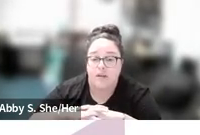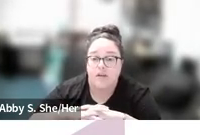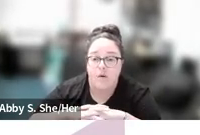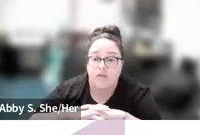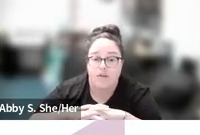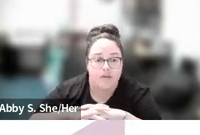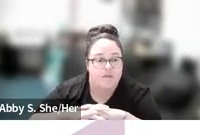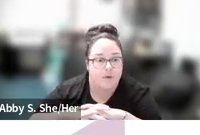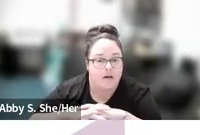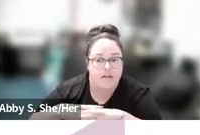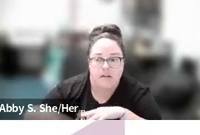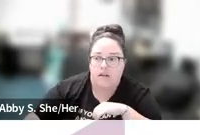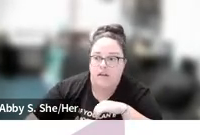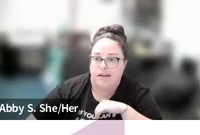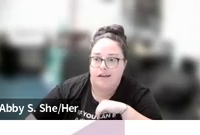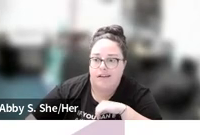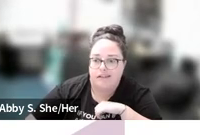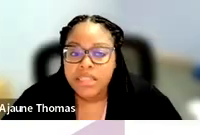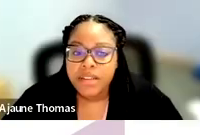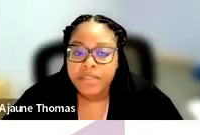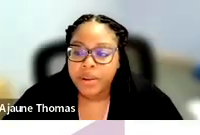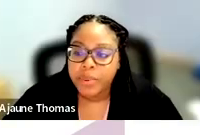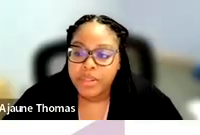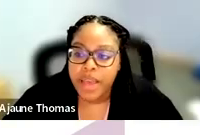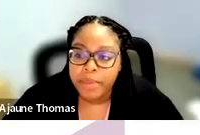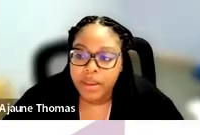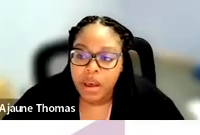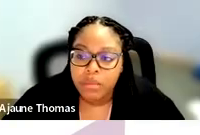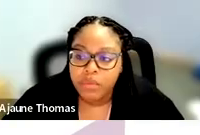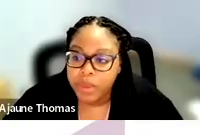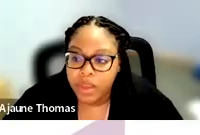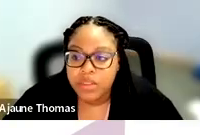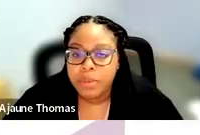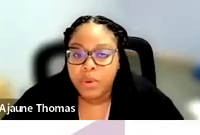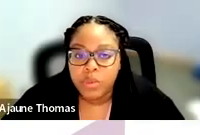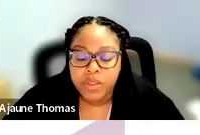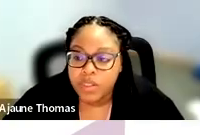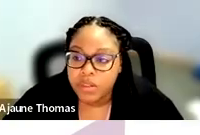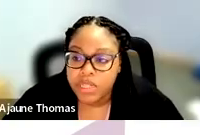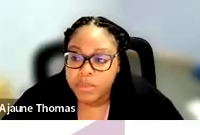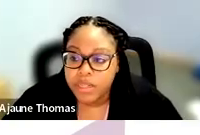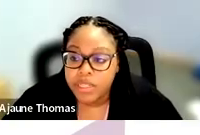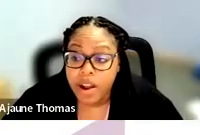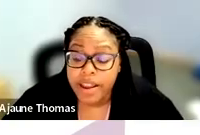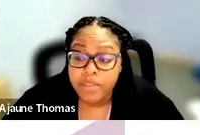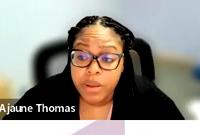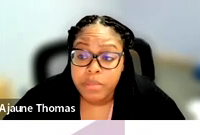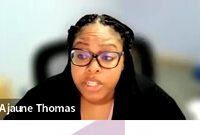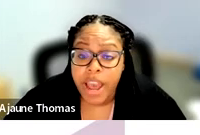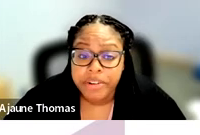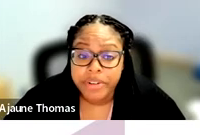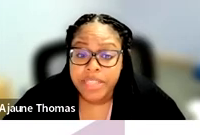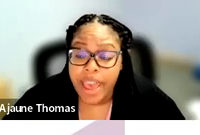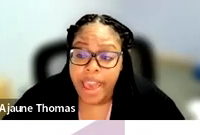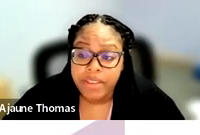and we can go over with you as well. Yeah, and this is a very important topic because people with disabilities are at a